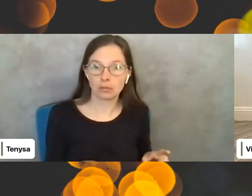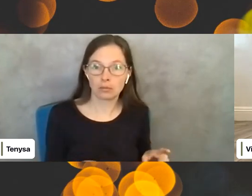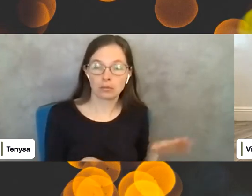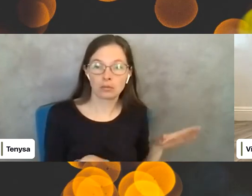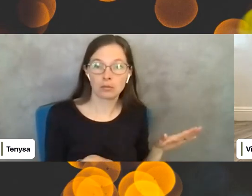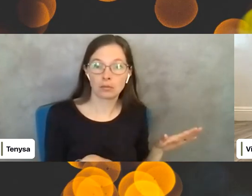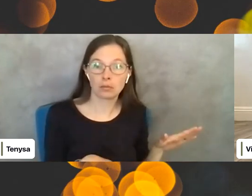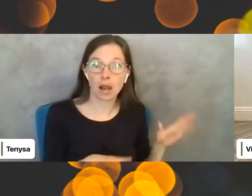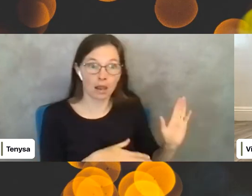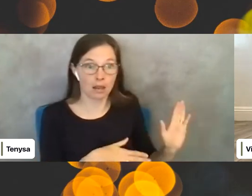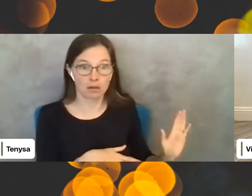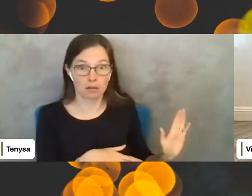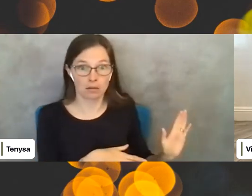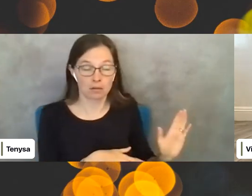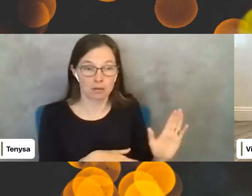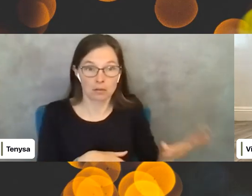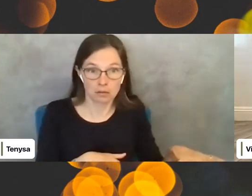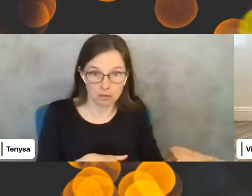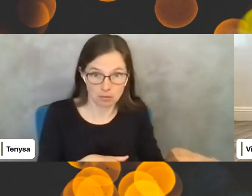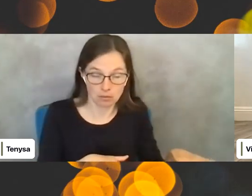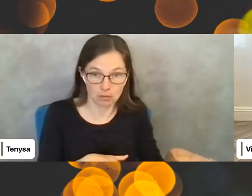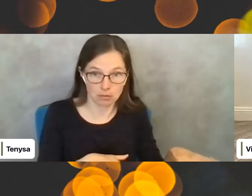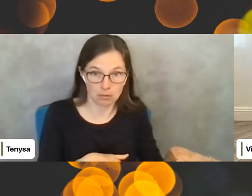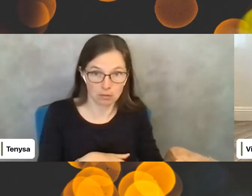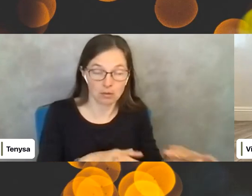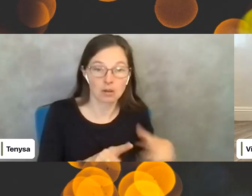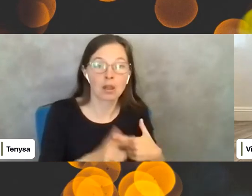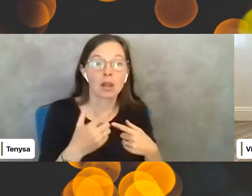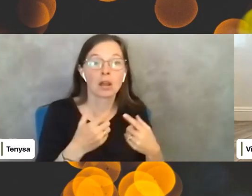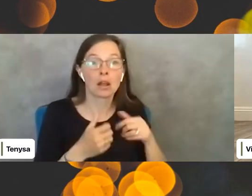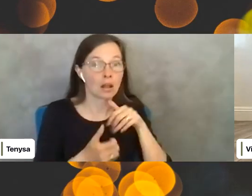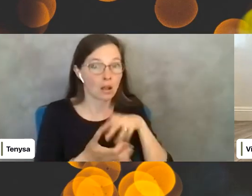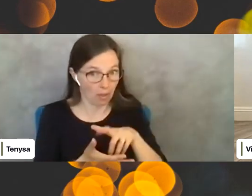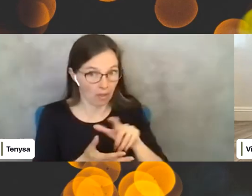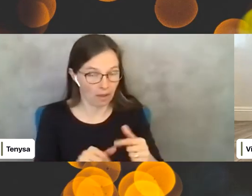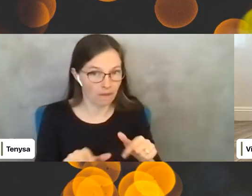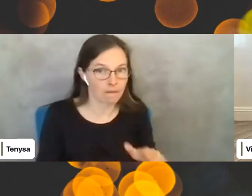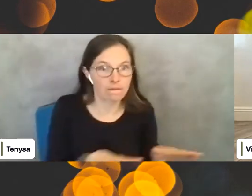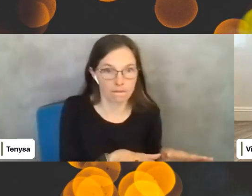go heel, toe, and then the non-dominant leg follows.